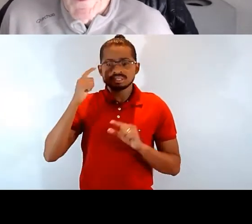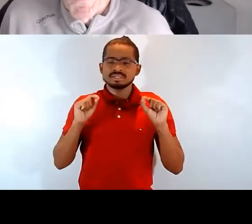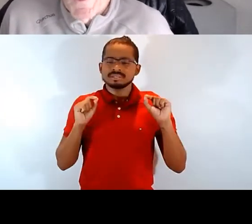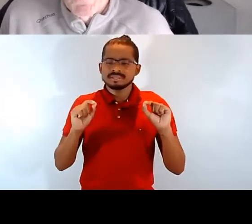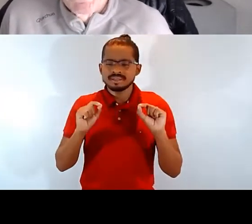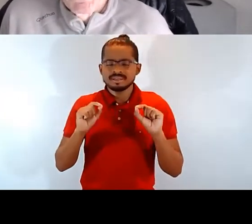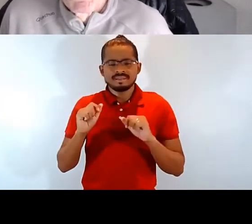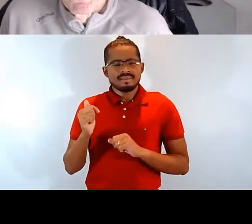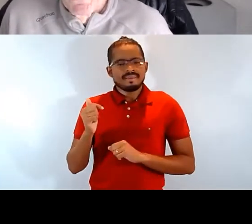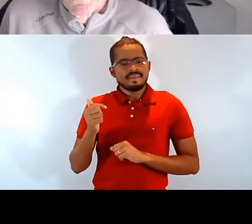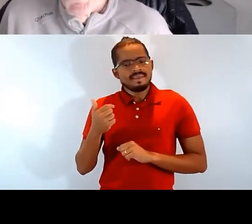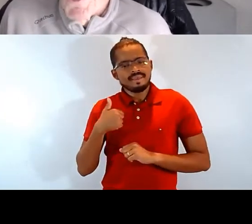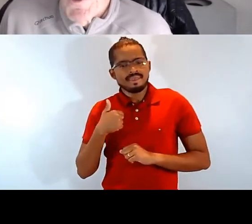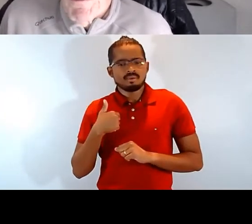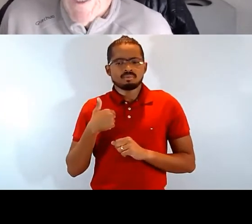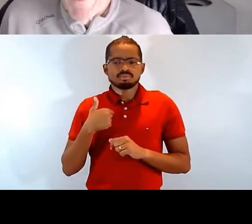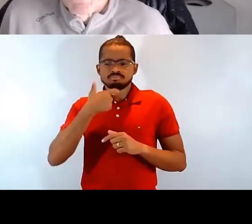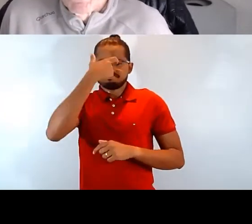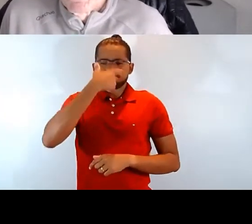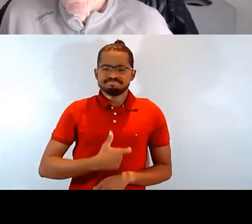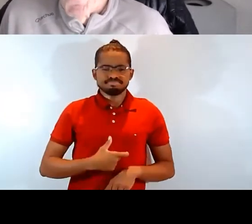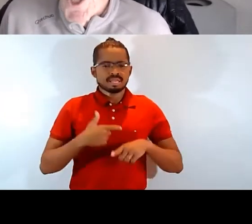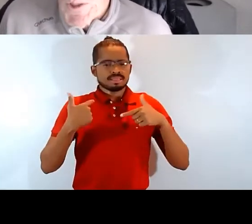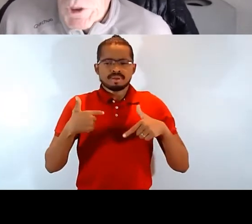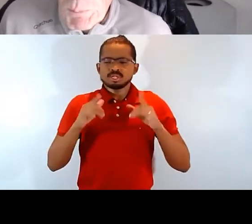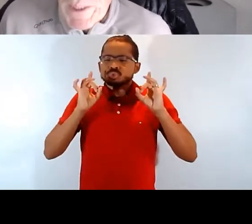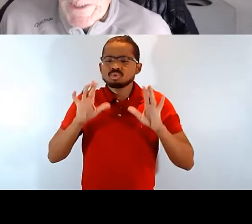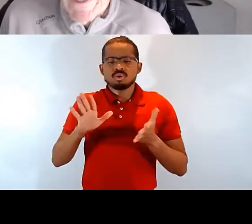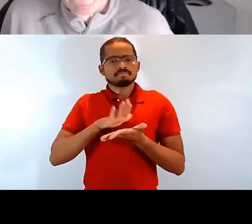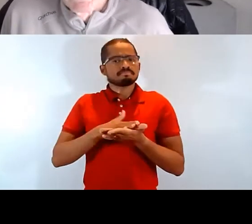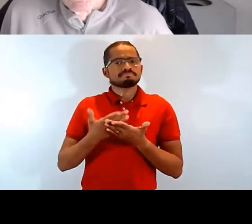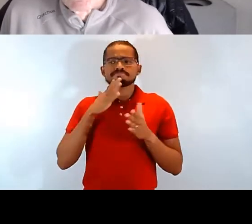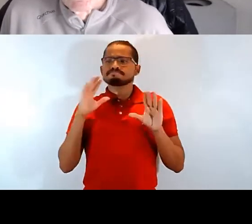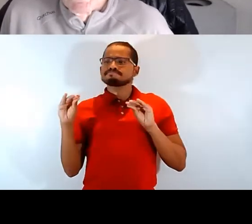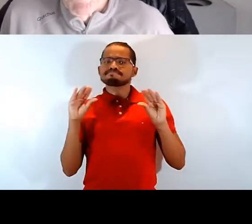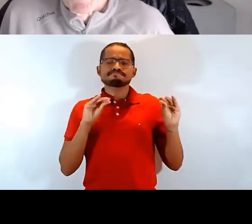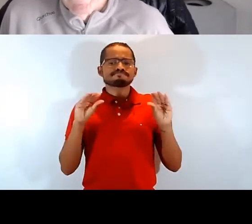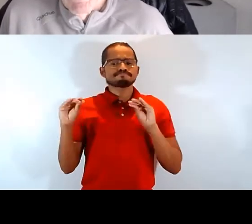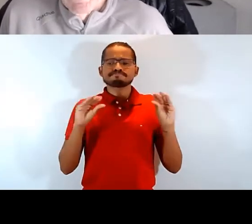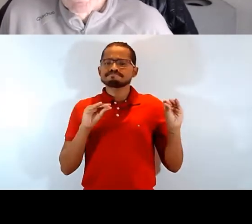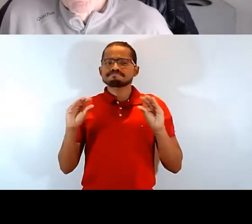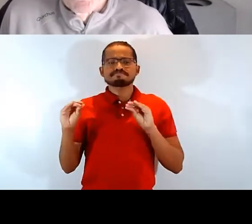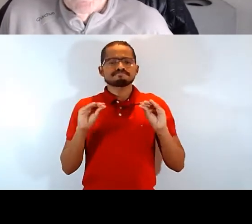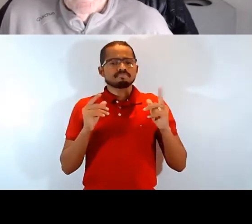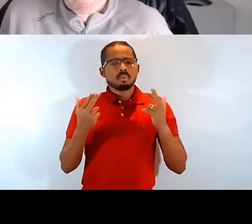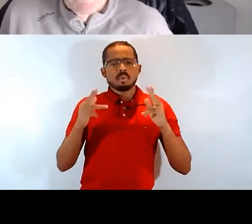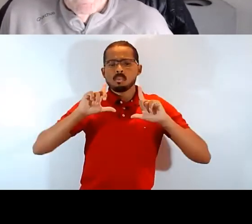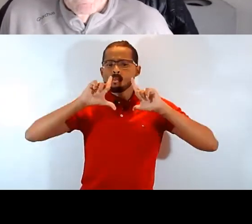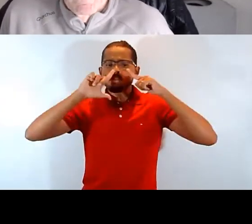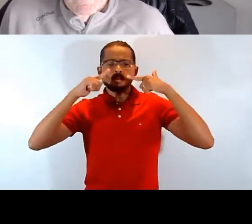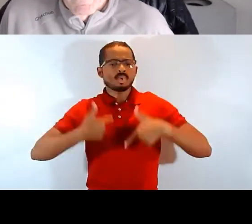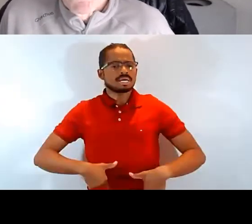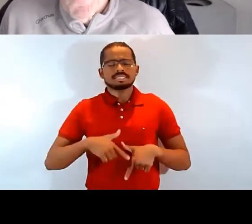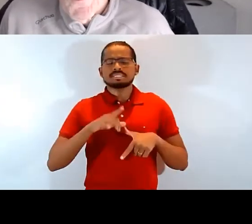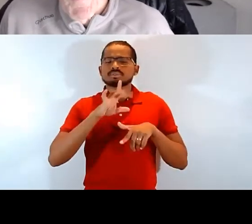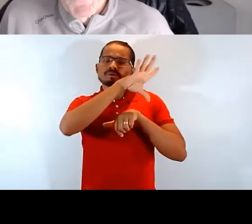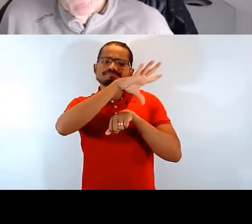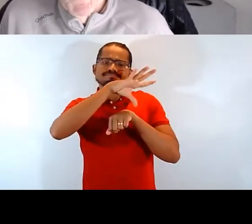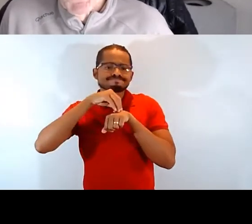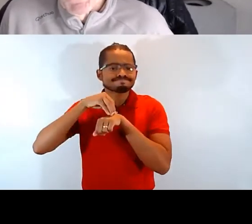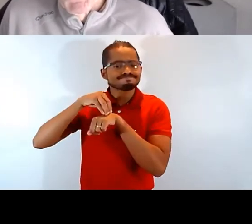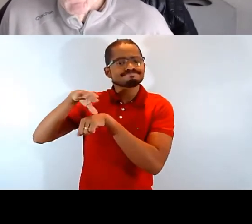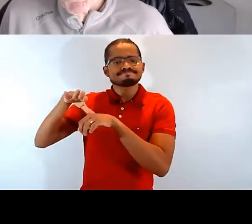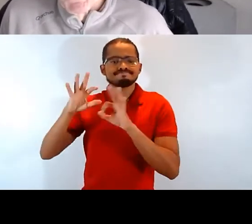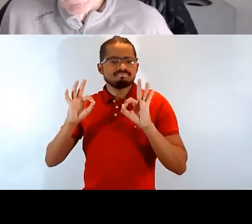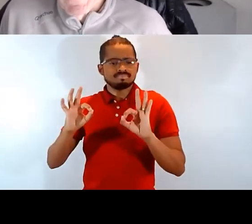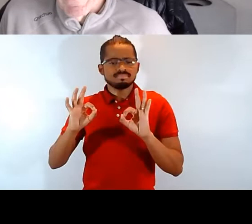no written translation, no advising, no explaining, nothing like that. I heard about